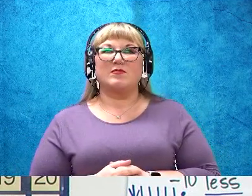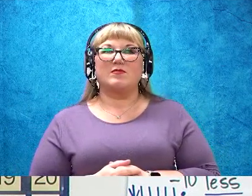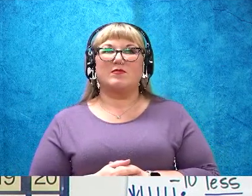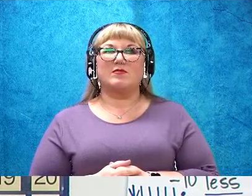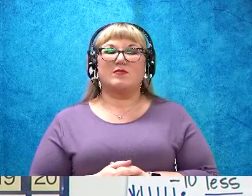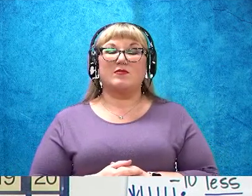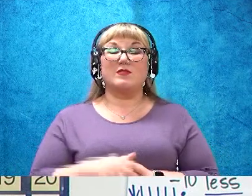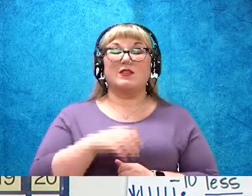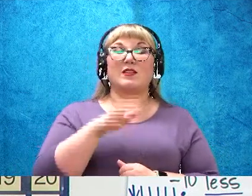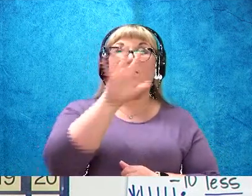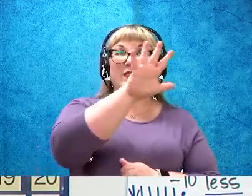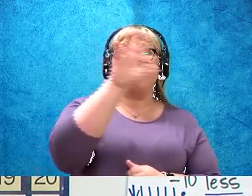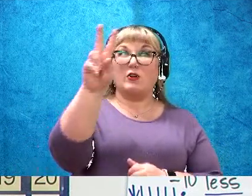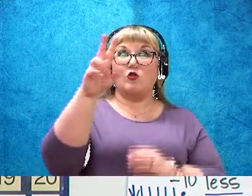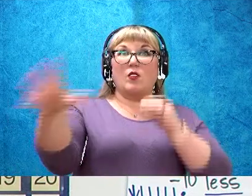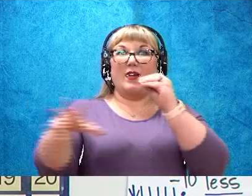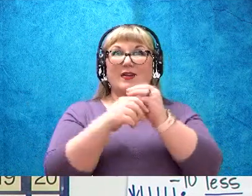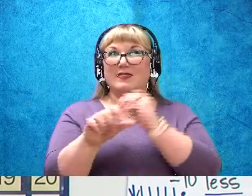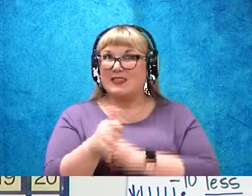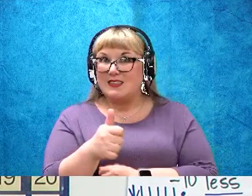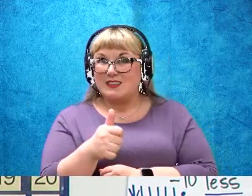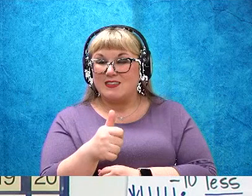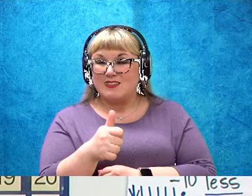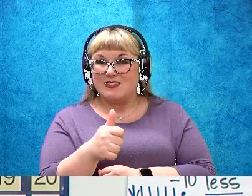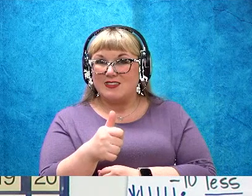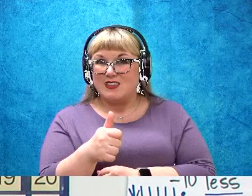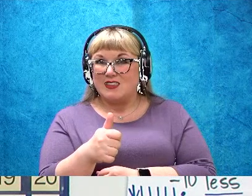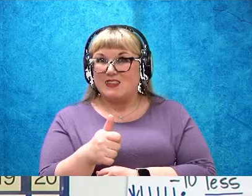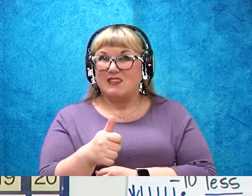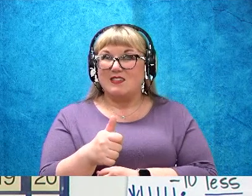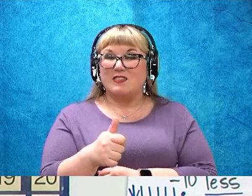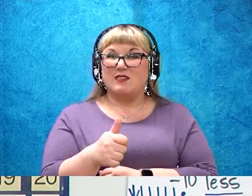plus 52, adding a rod.